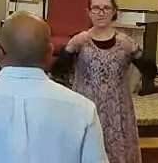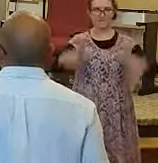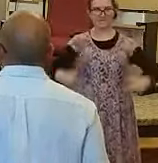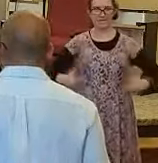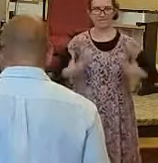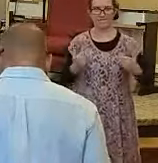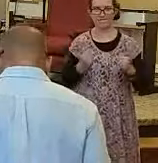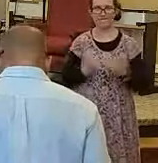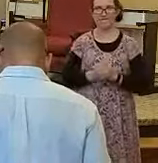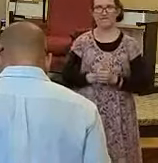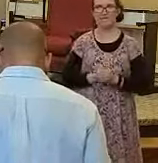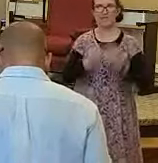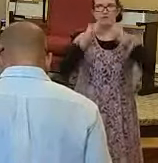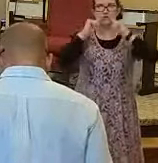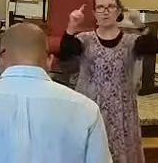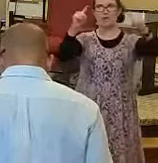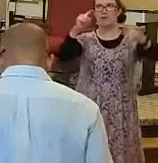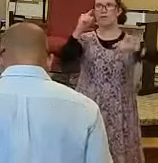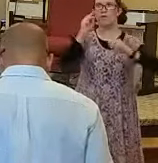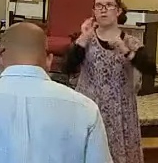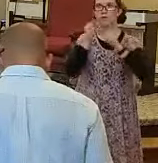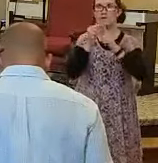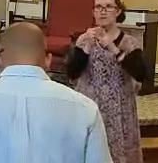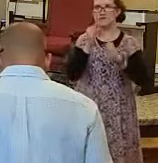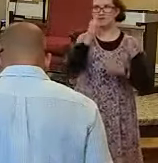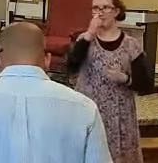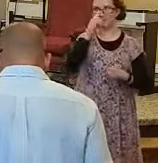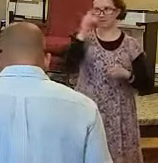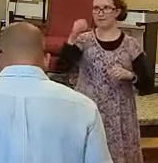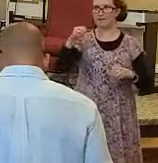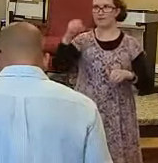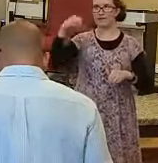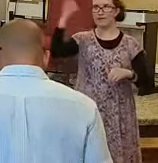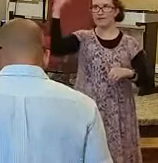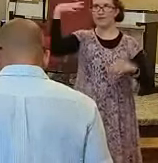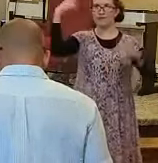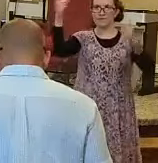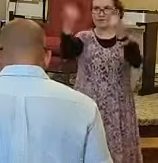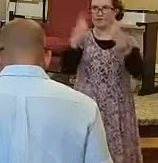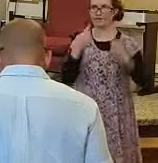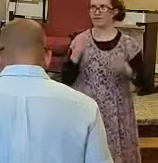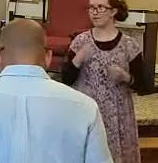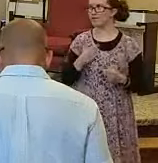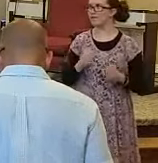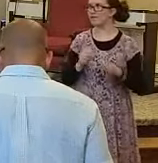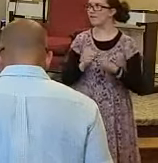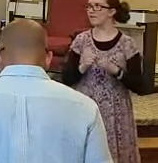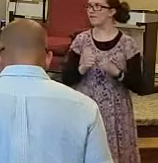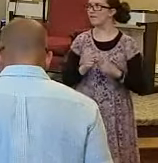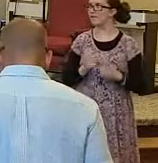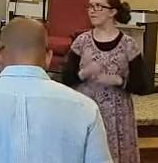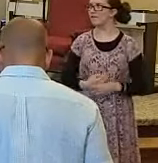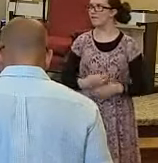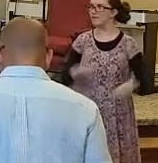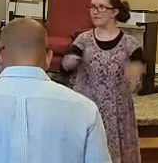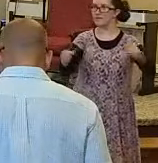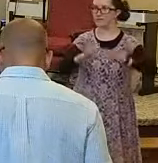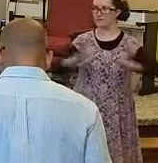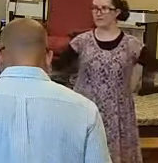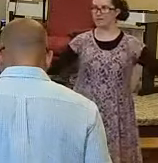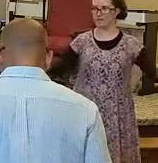existence. Yeah. Amen. He spoke words. Amen. And light appeared. Amen. He spoke words. Right. Amen. And dry